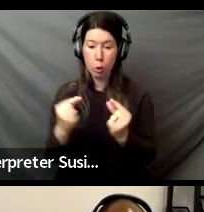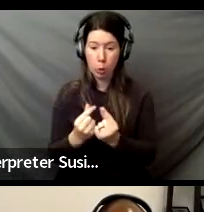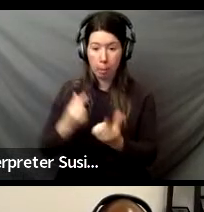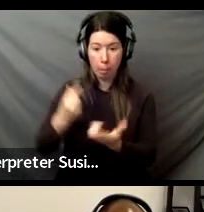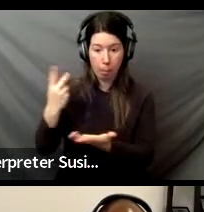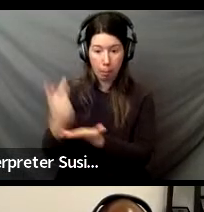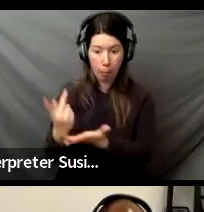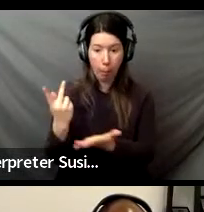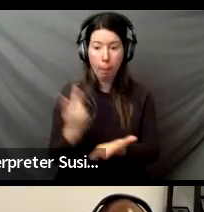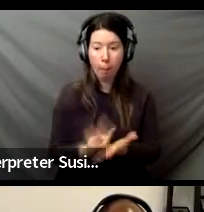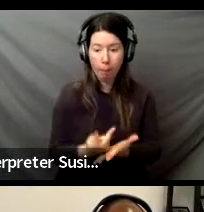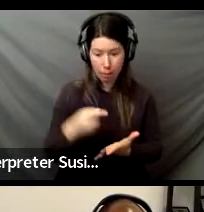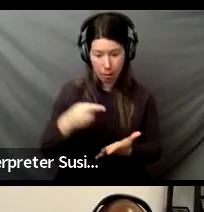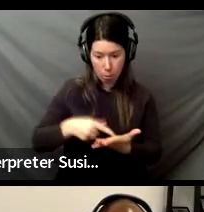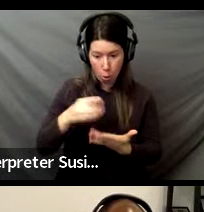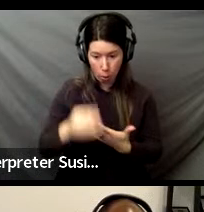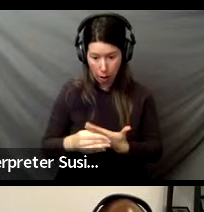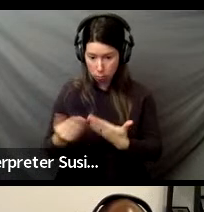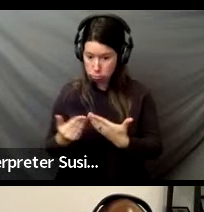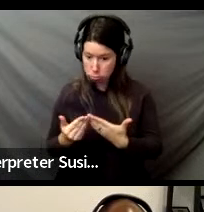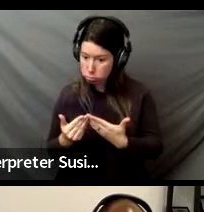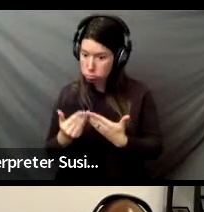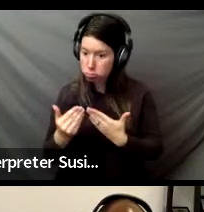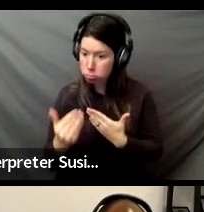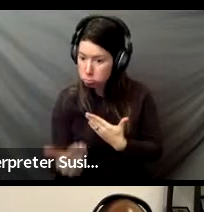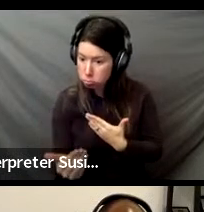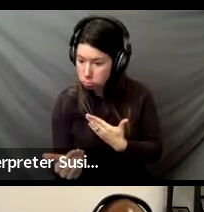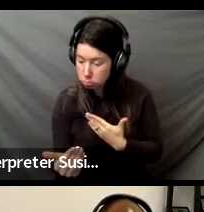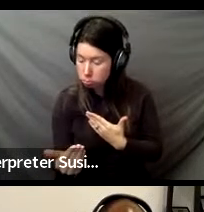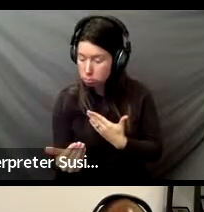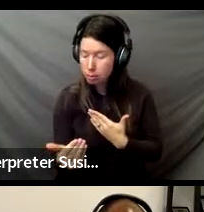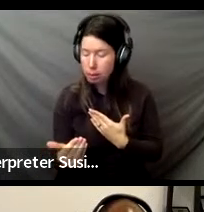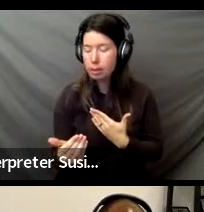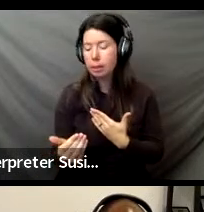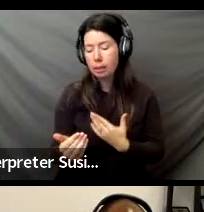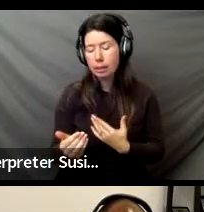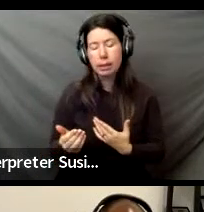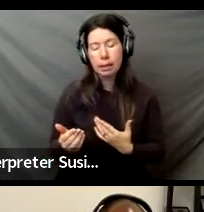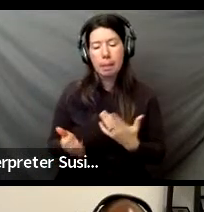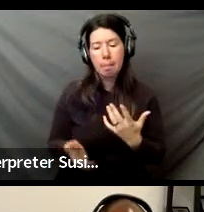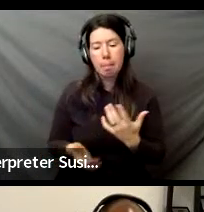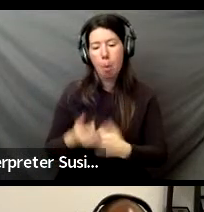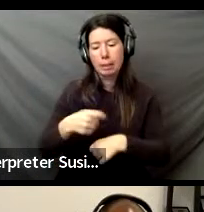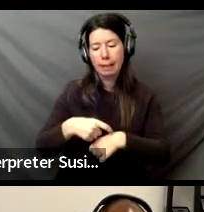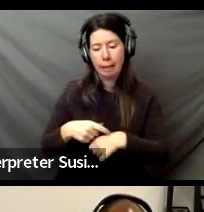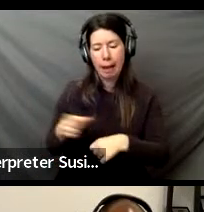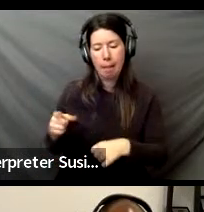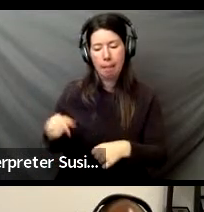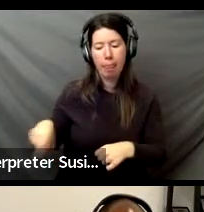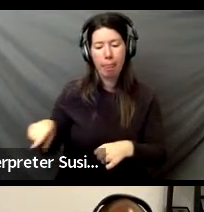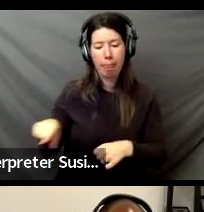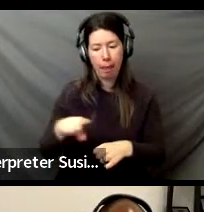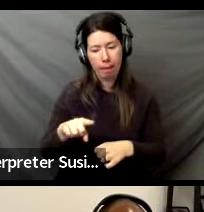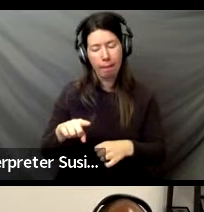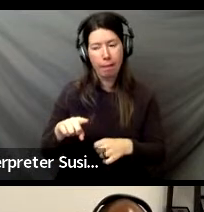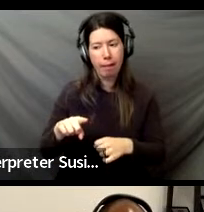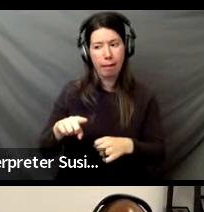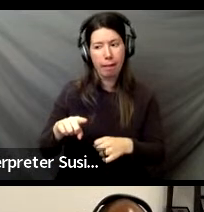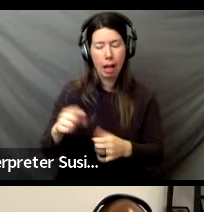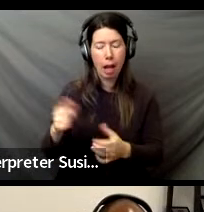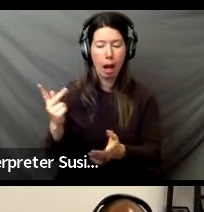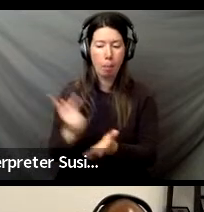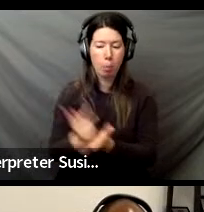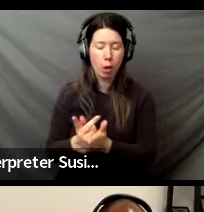the program going forward, they did so in most cases with multiple